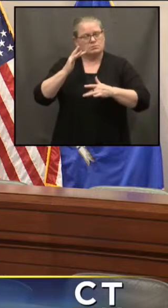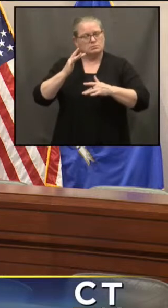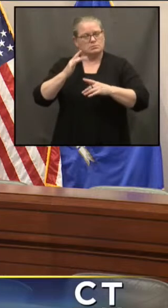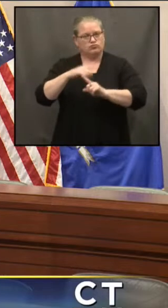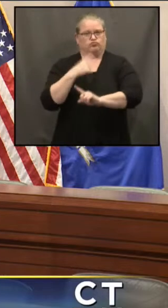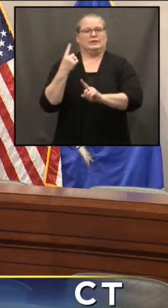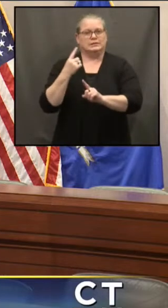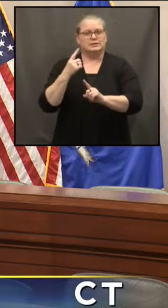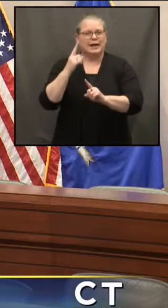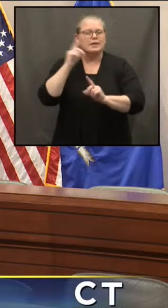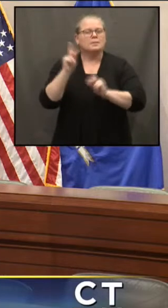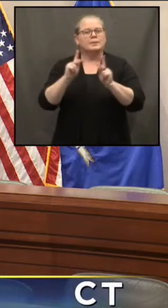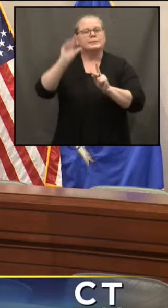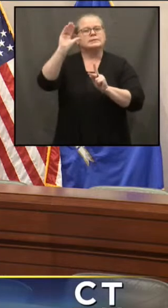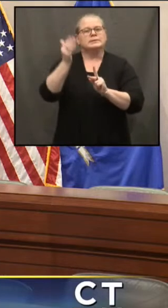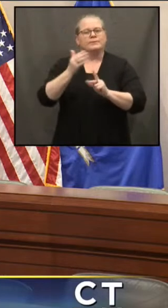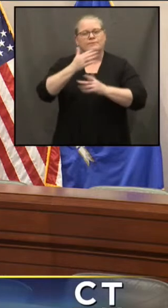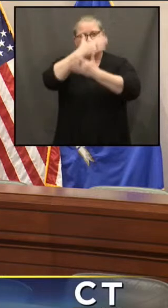easily.